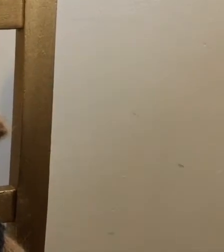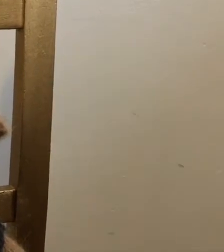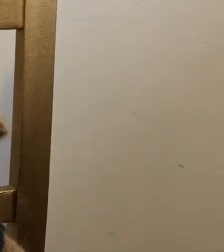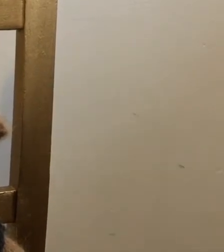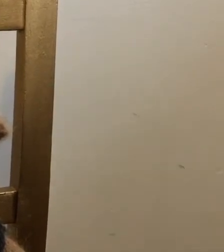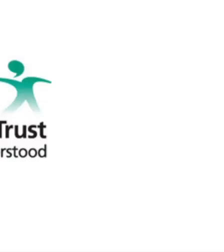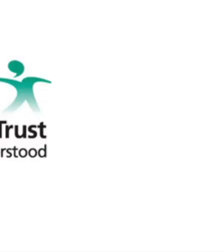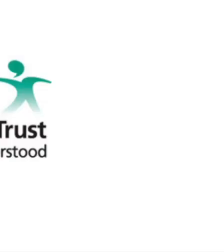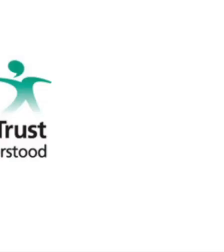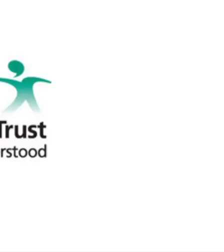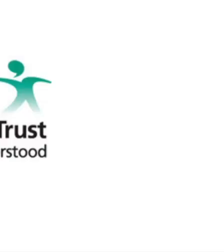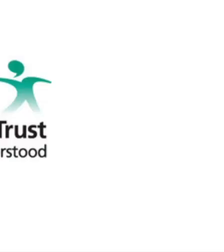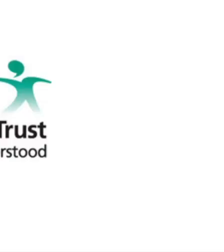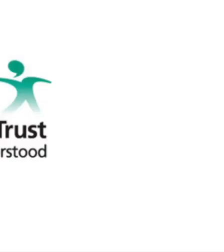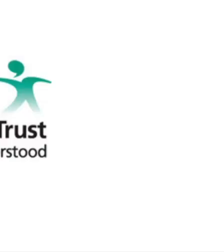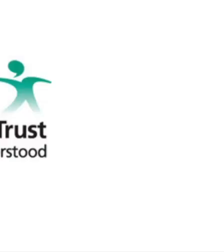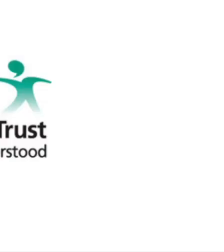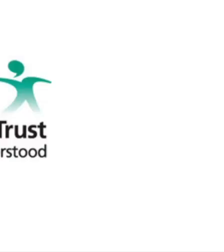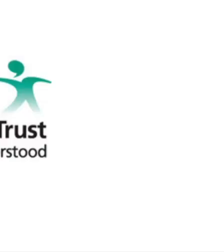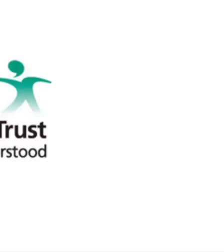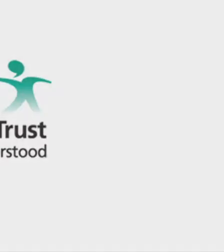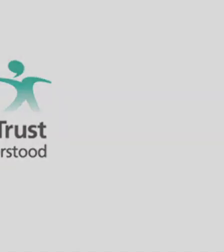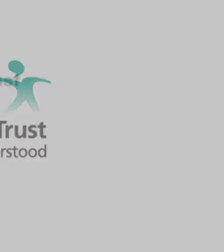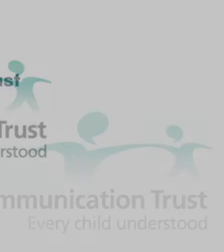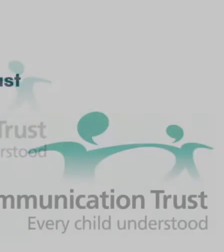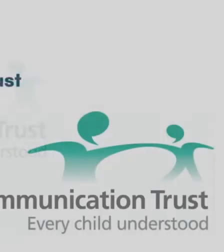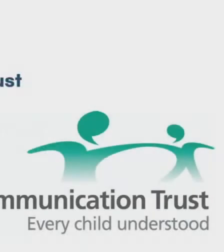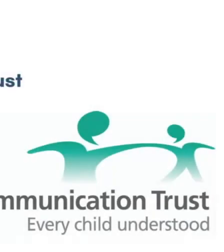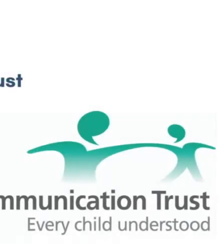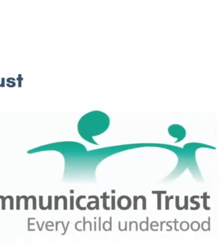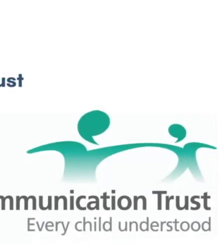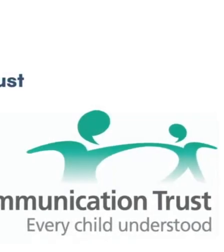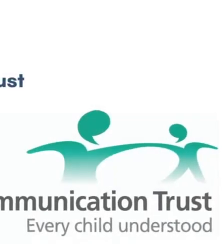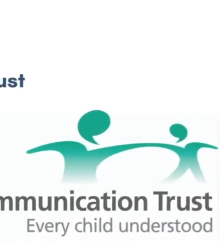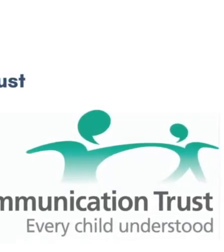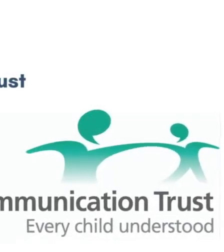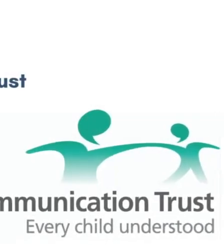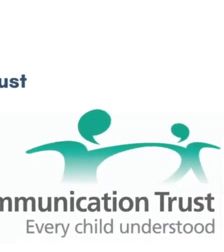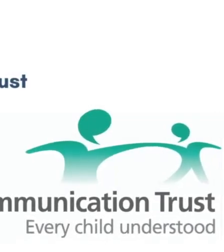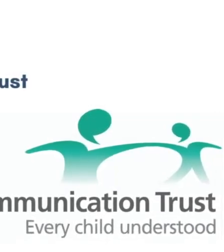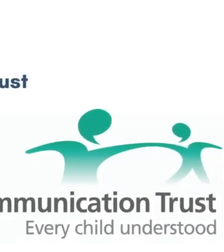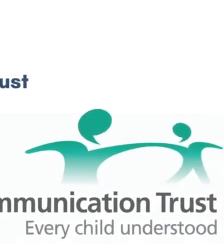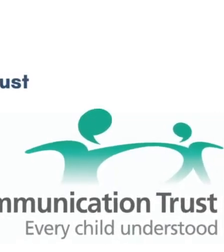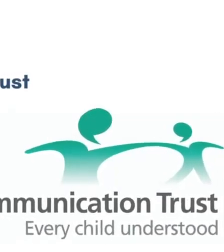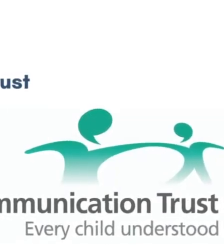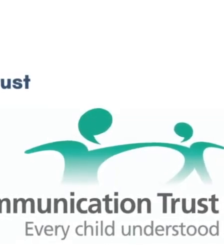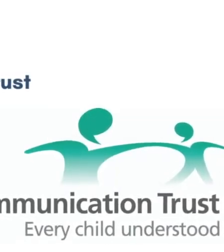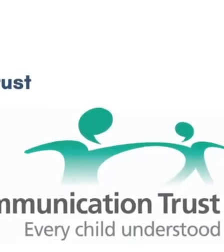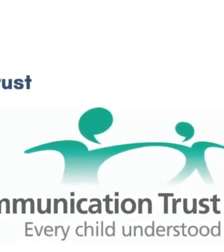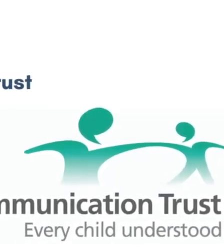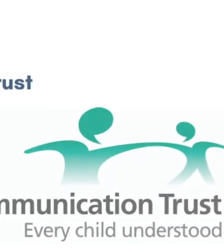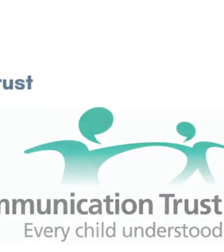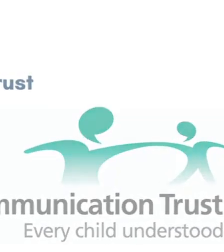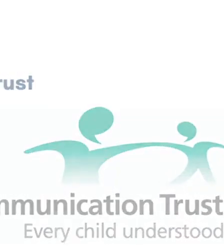Bye! Here's a monster